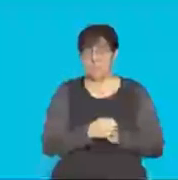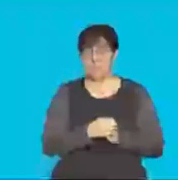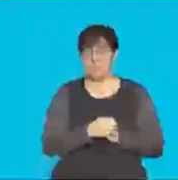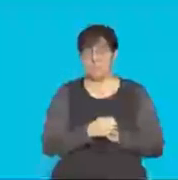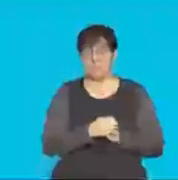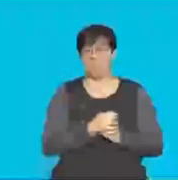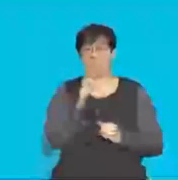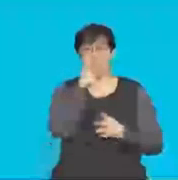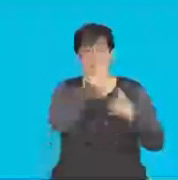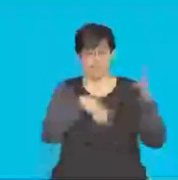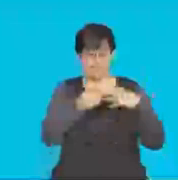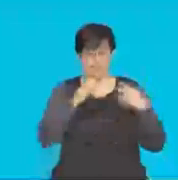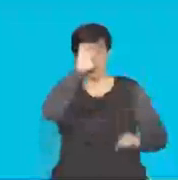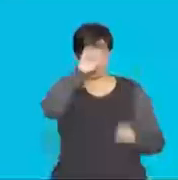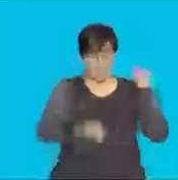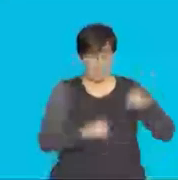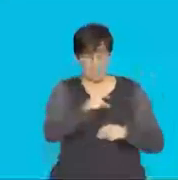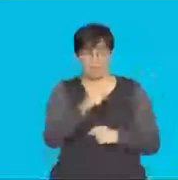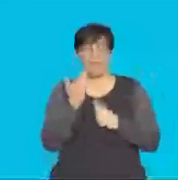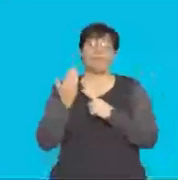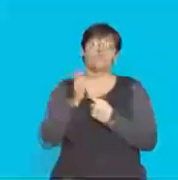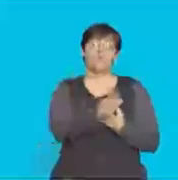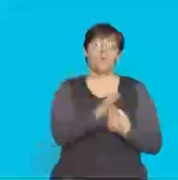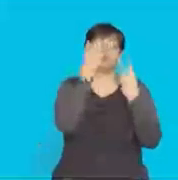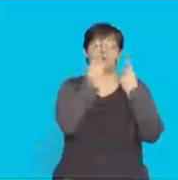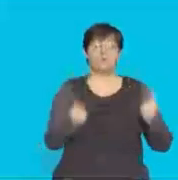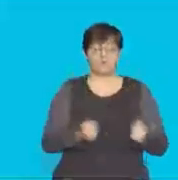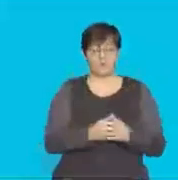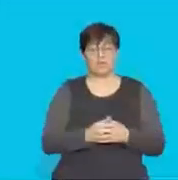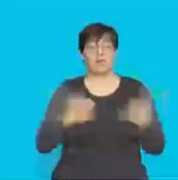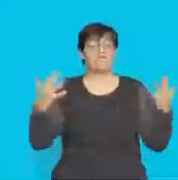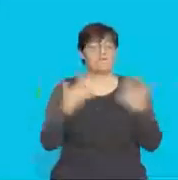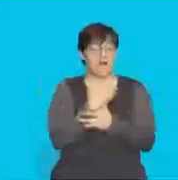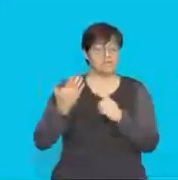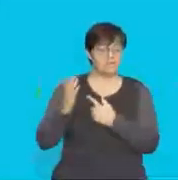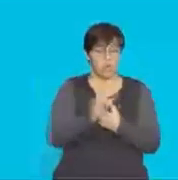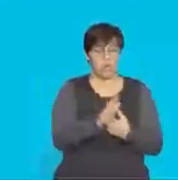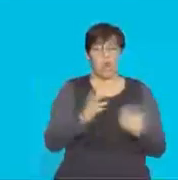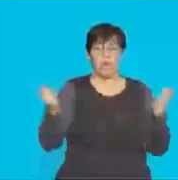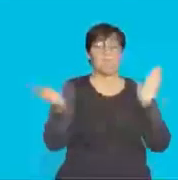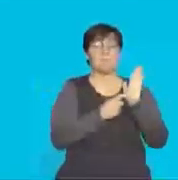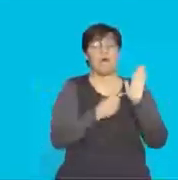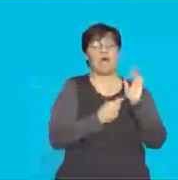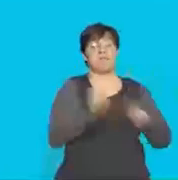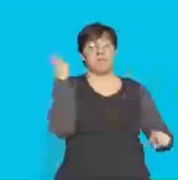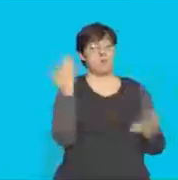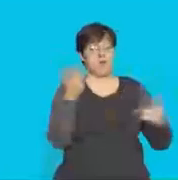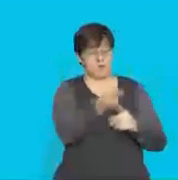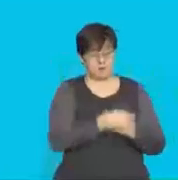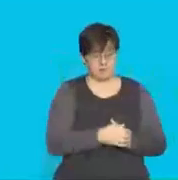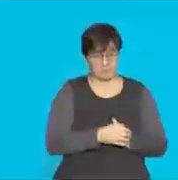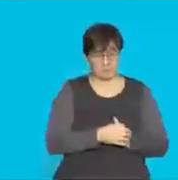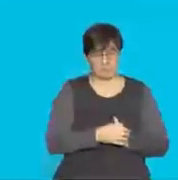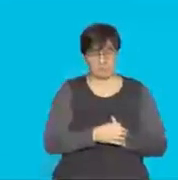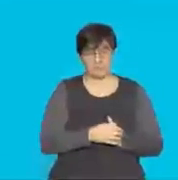diagram. I'm going to wrap this segment up by showing you the solutions and a quick illustration of where the mark allocation for this particular